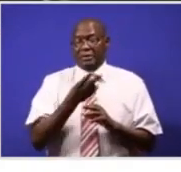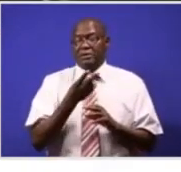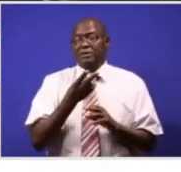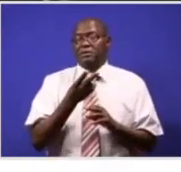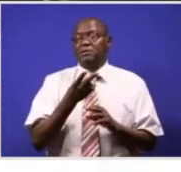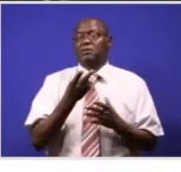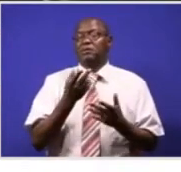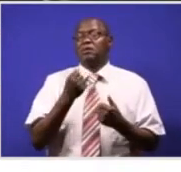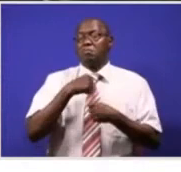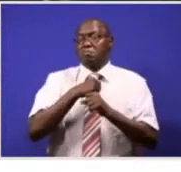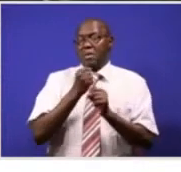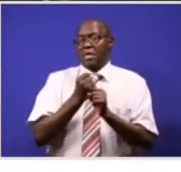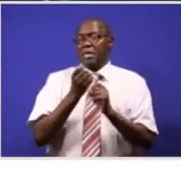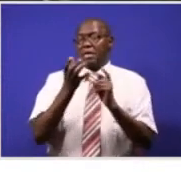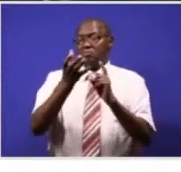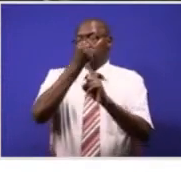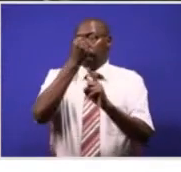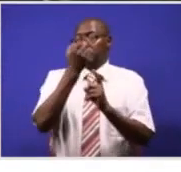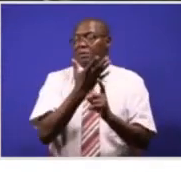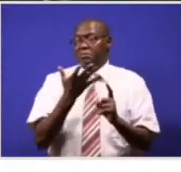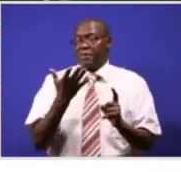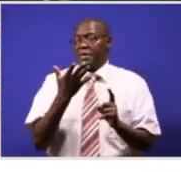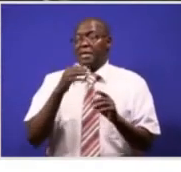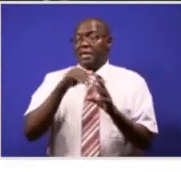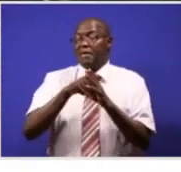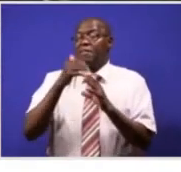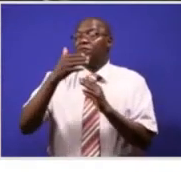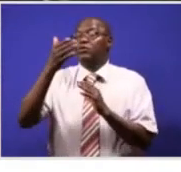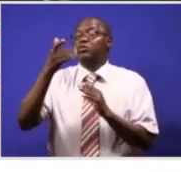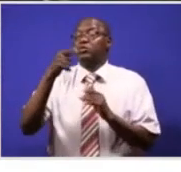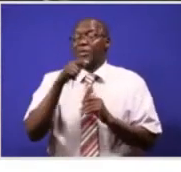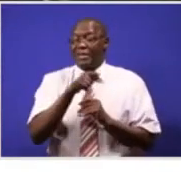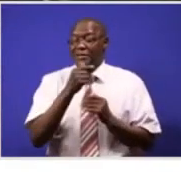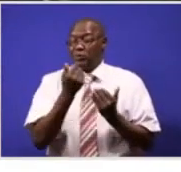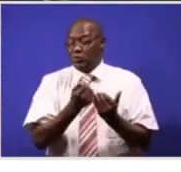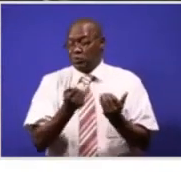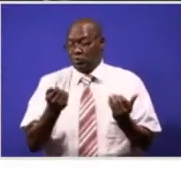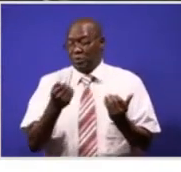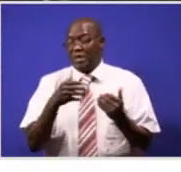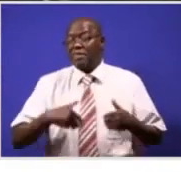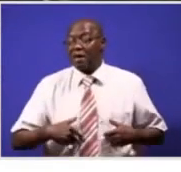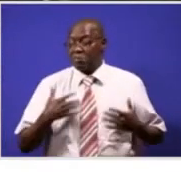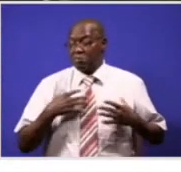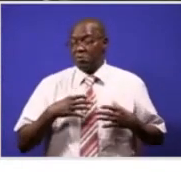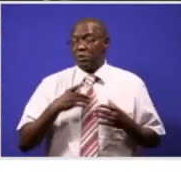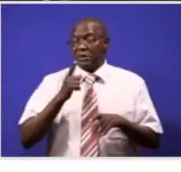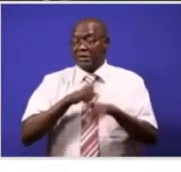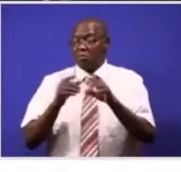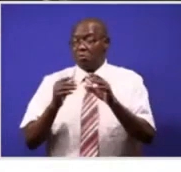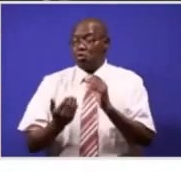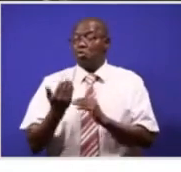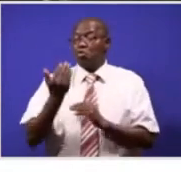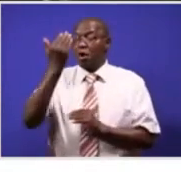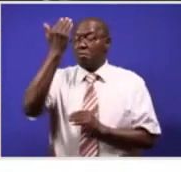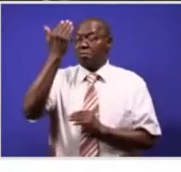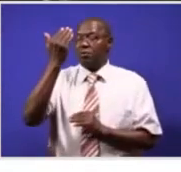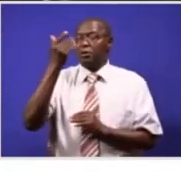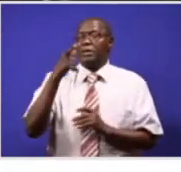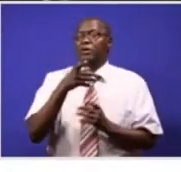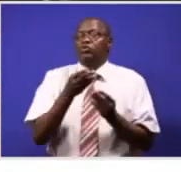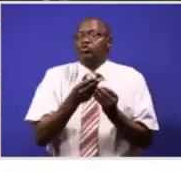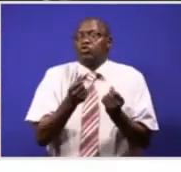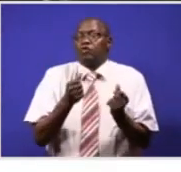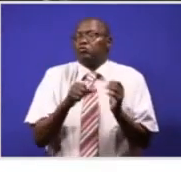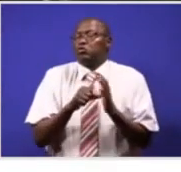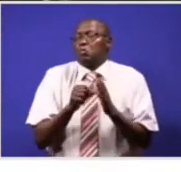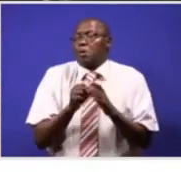they can make out something. And in the future, these children, these young people, when they grow up, how do they resolve